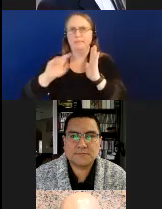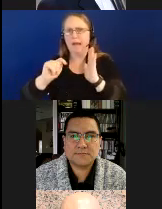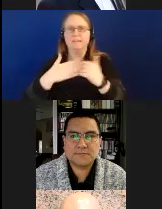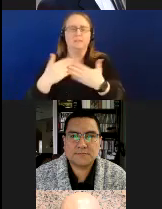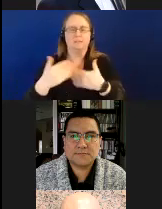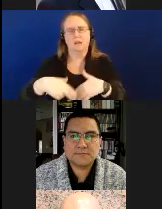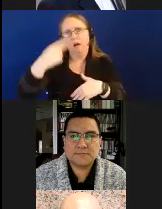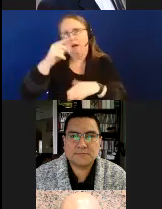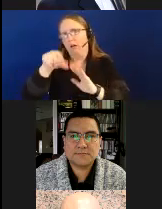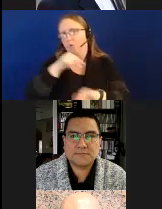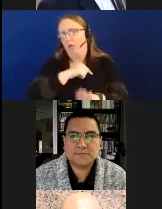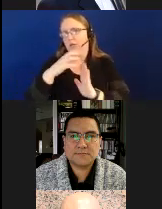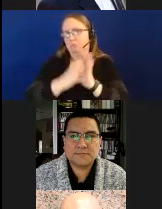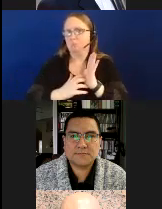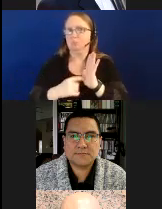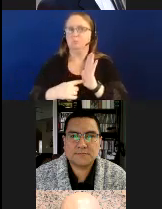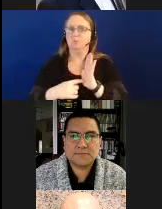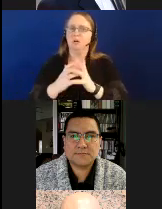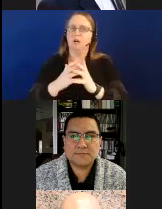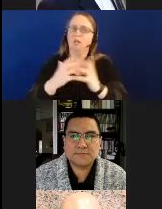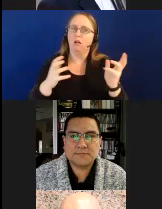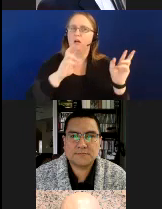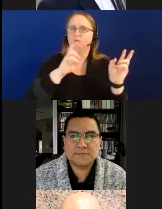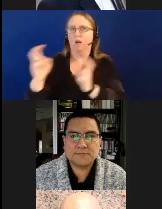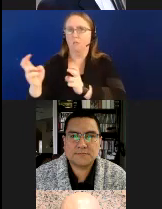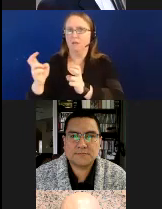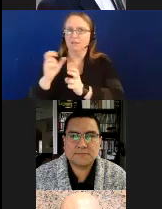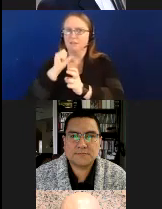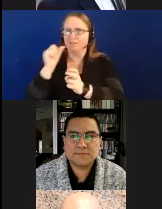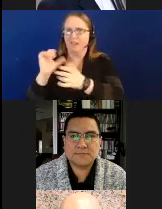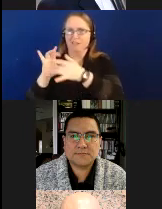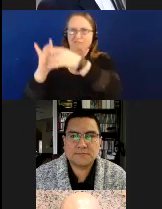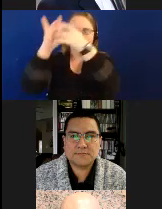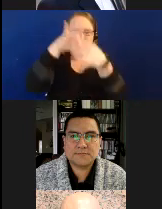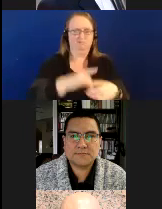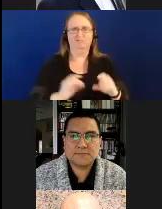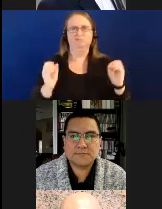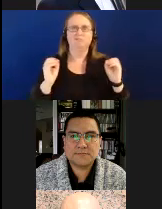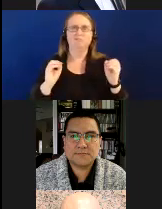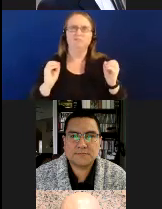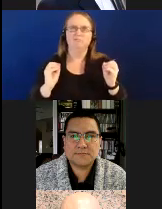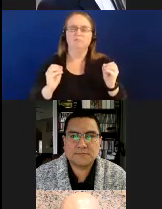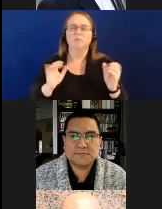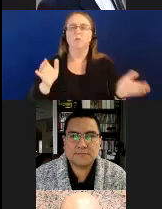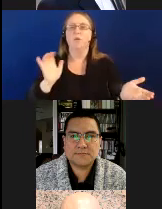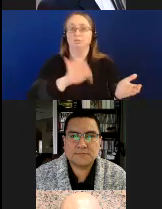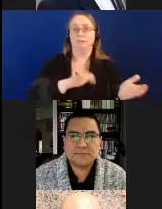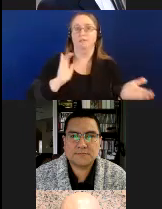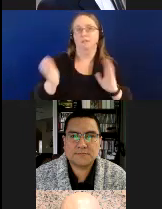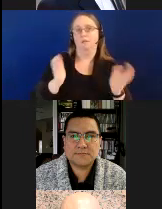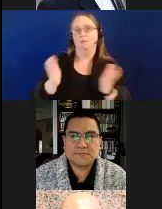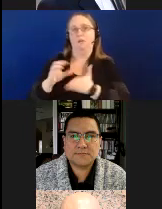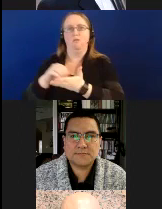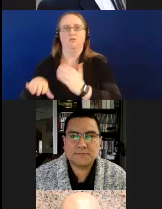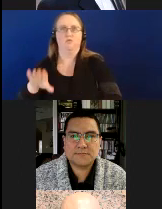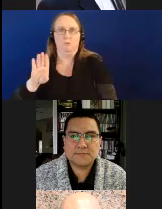quality texts, it's a lot of topics that just don't connect to each other. And if we compare this with student B,